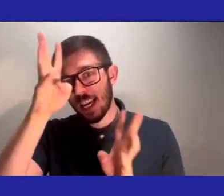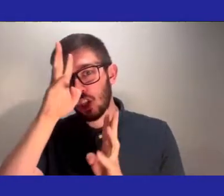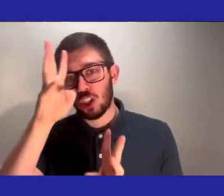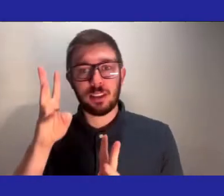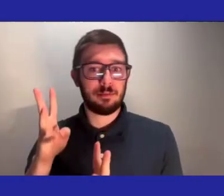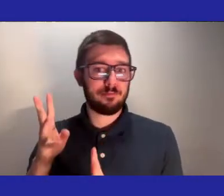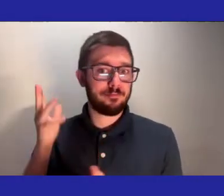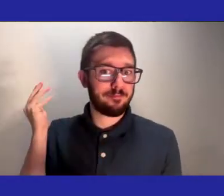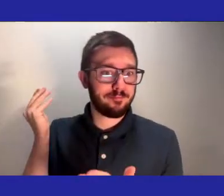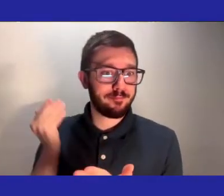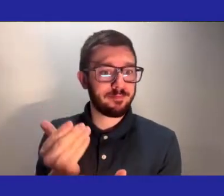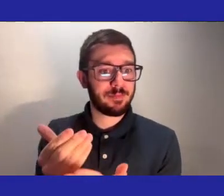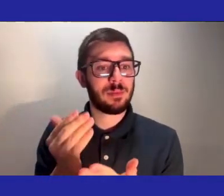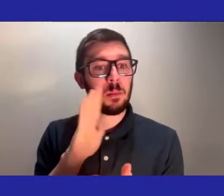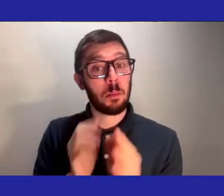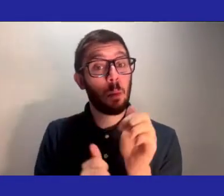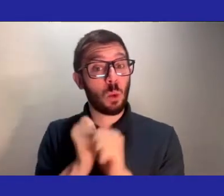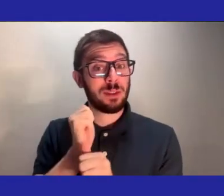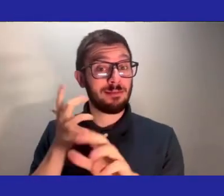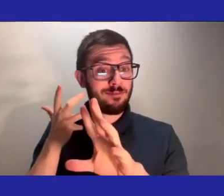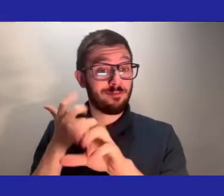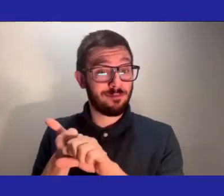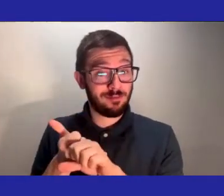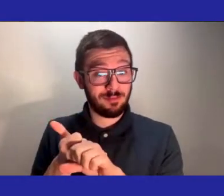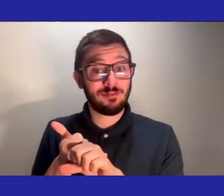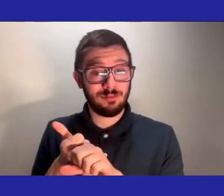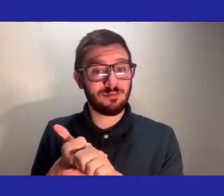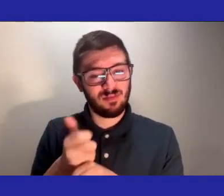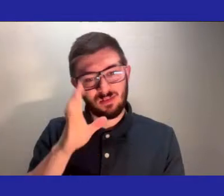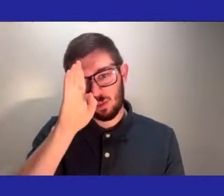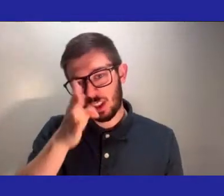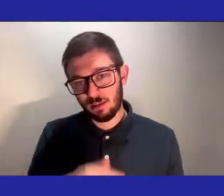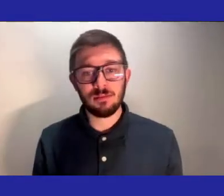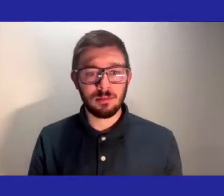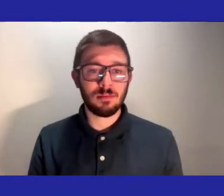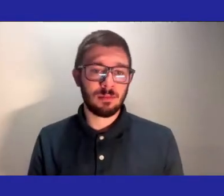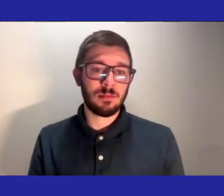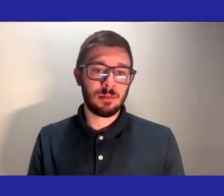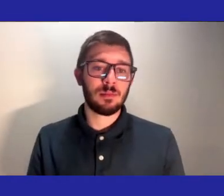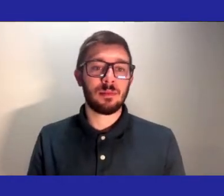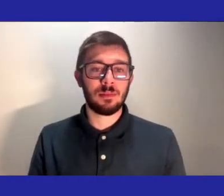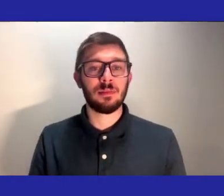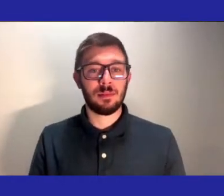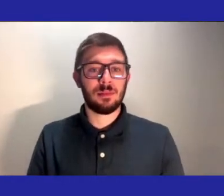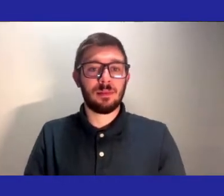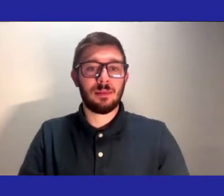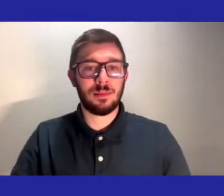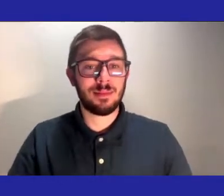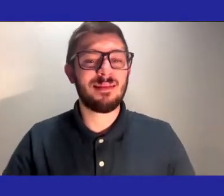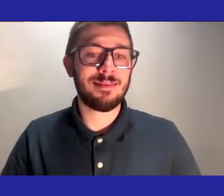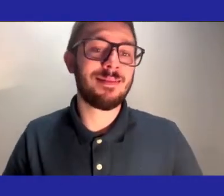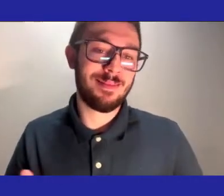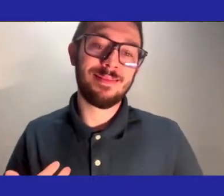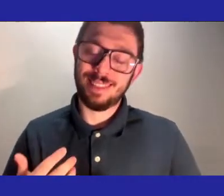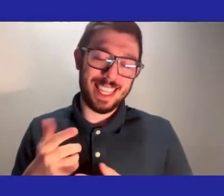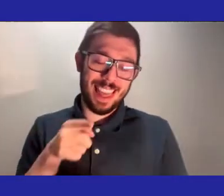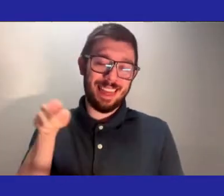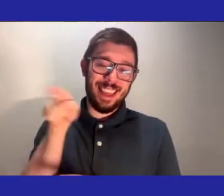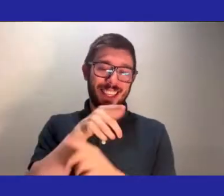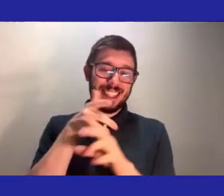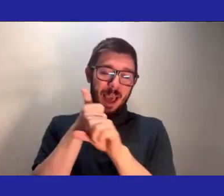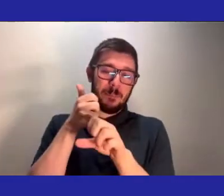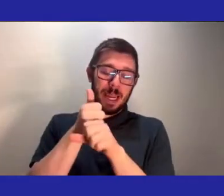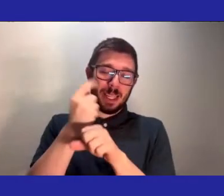most up to date in about a week. We can move. How seamless do they tend to be, these updates? They always scare me, but anyway. I